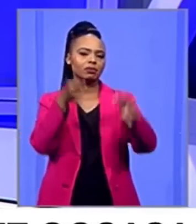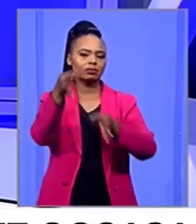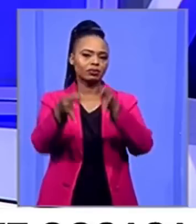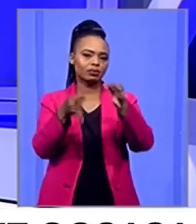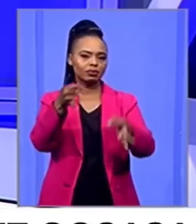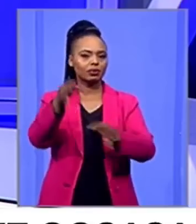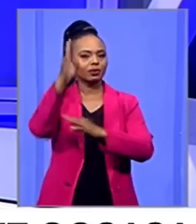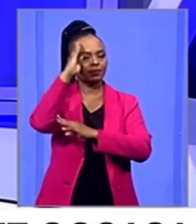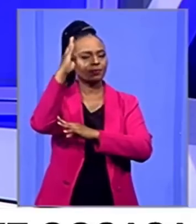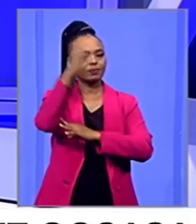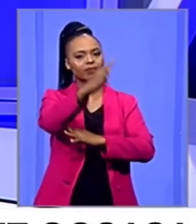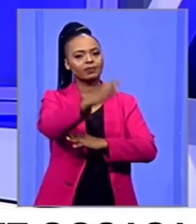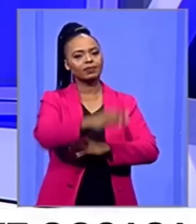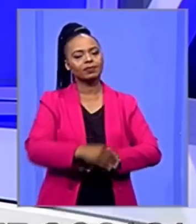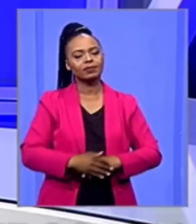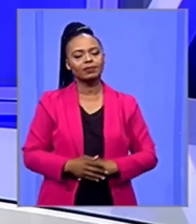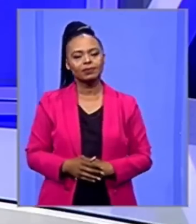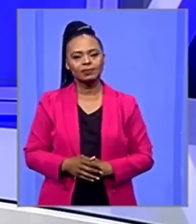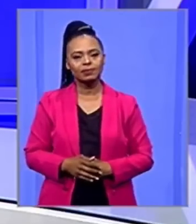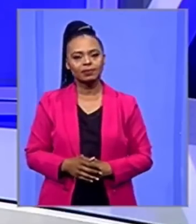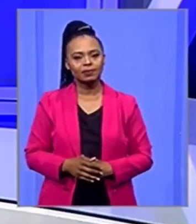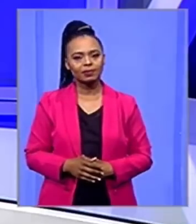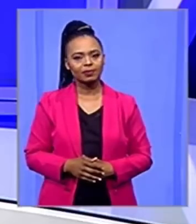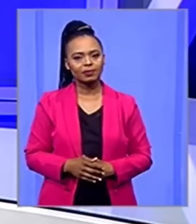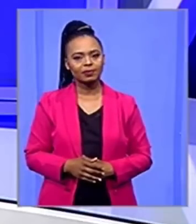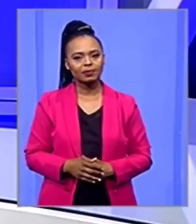a boso Thobela.